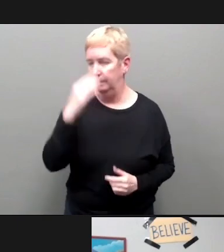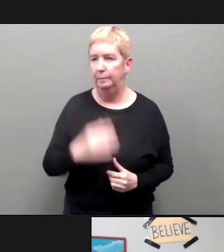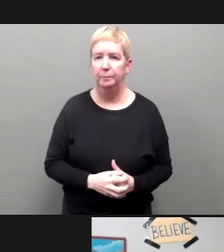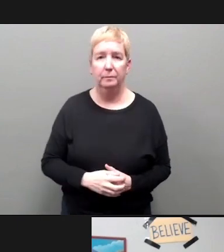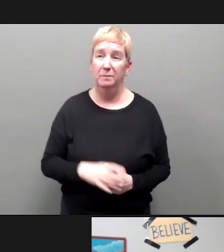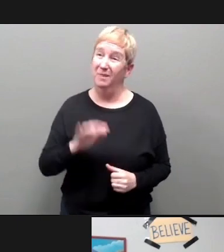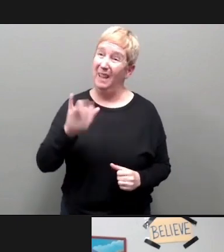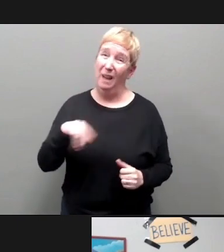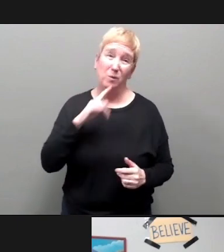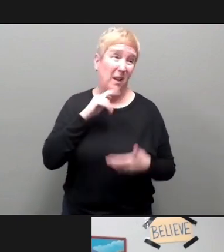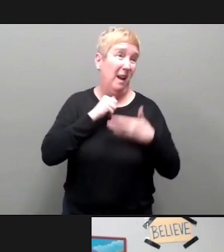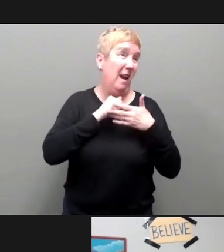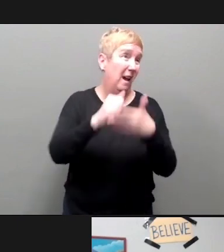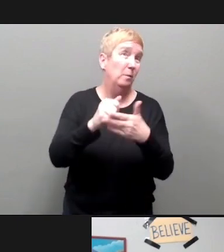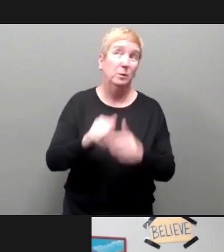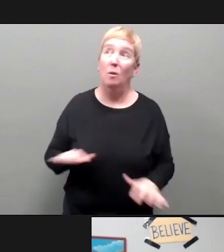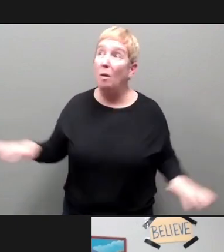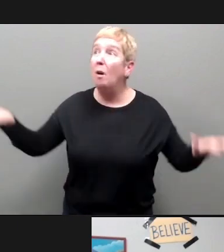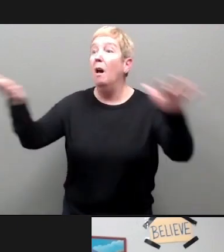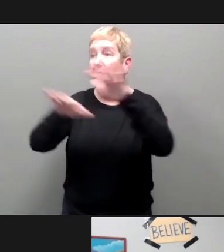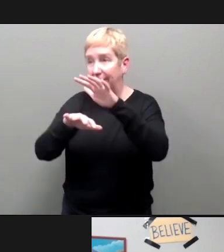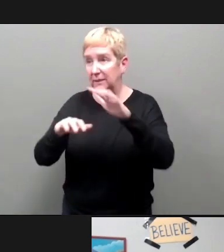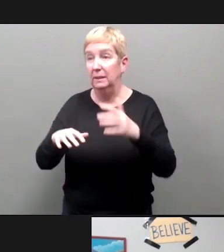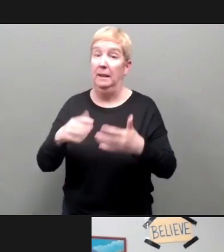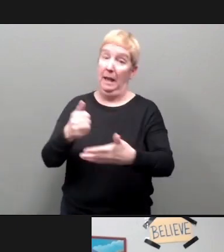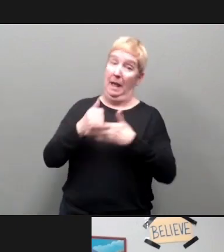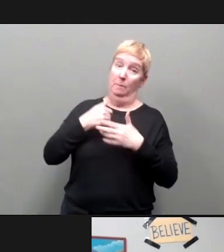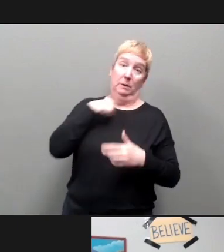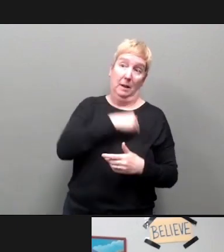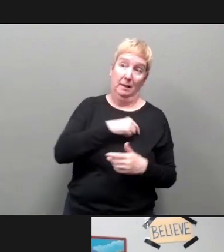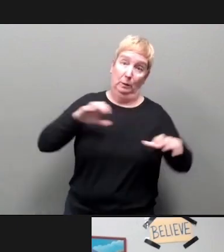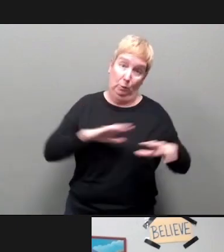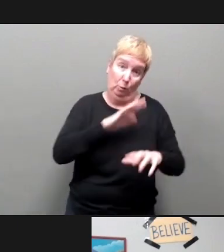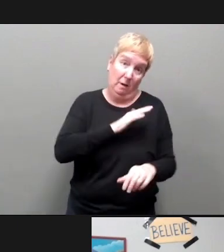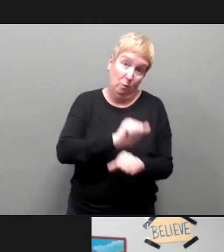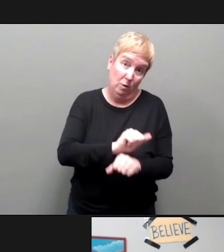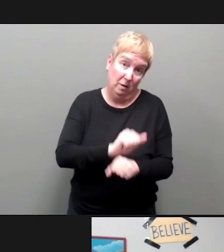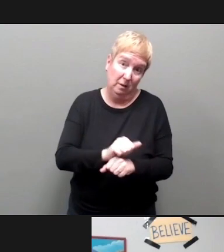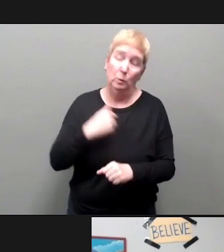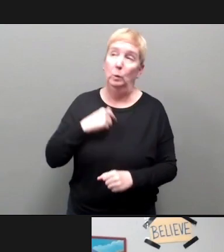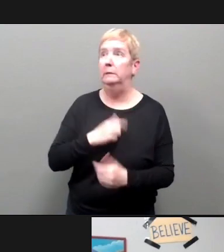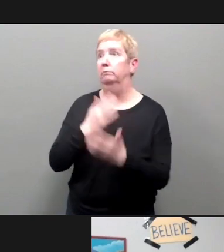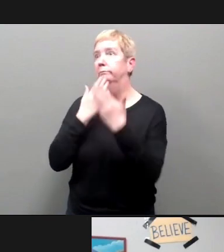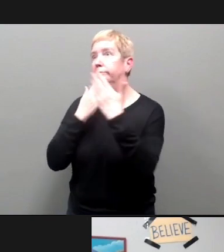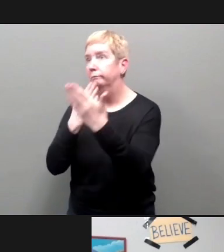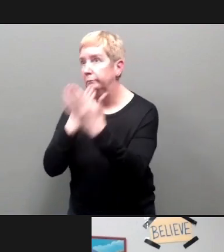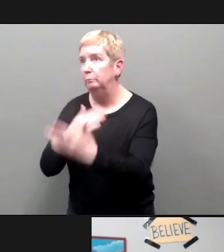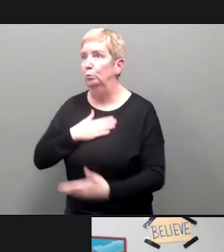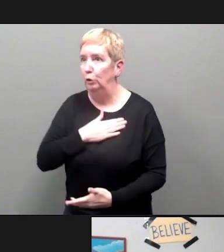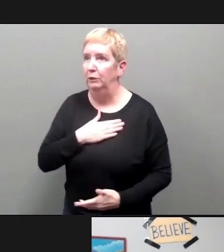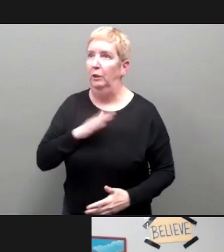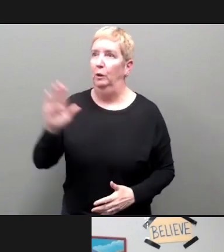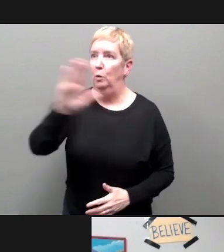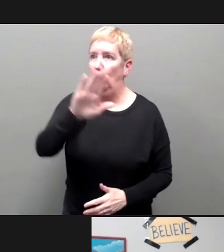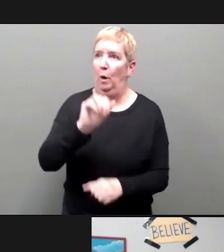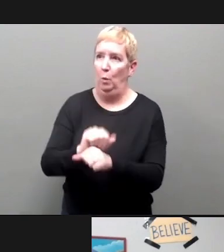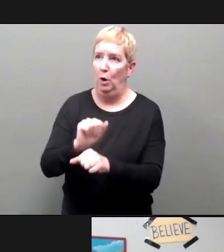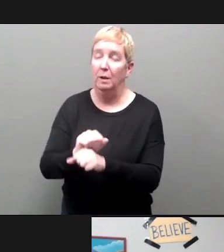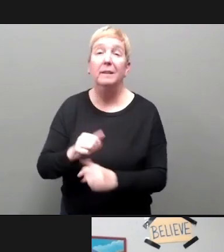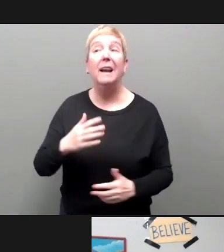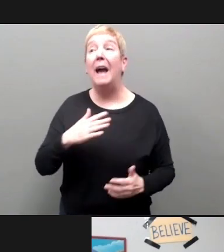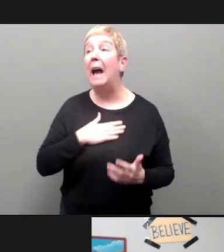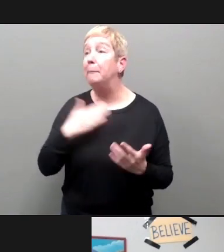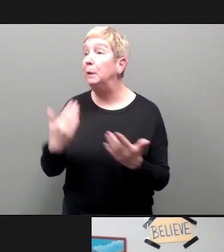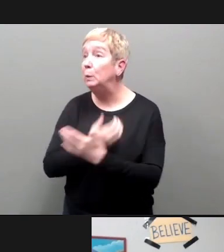state. It really helps us do our jobs, and we appreciate all of you. So Happy New Year. Hopefully one of your New Year's